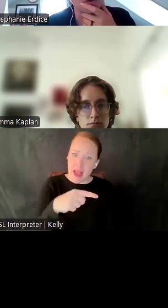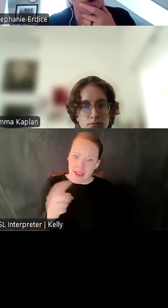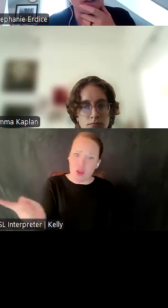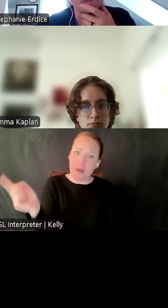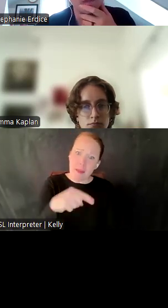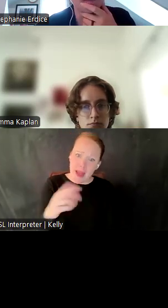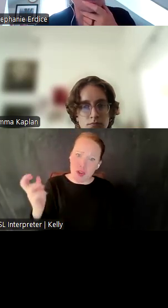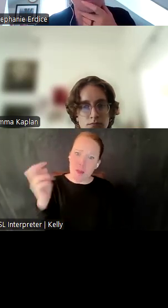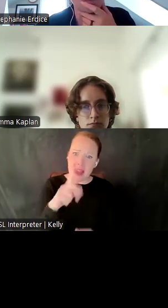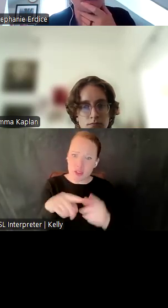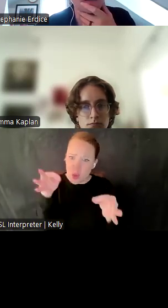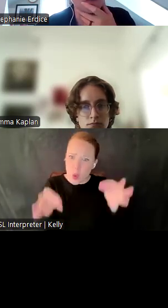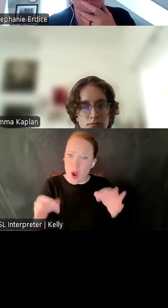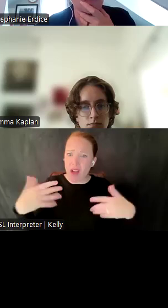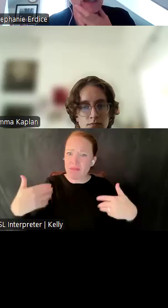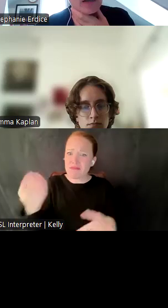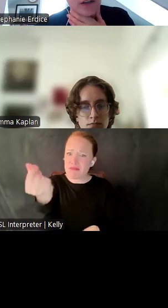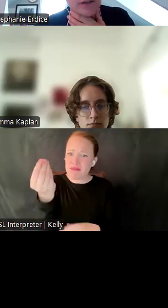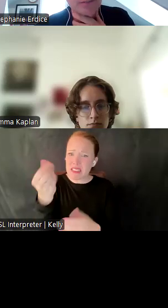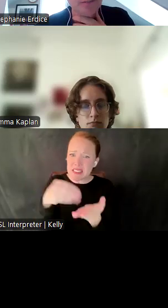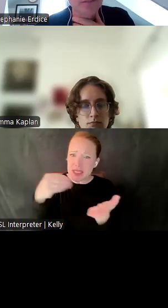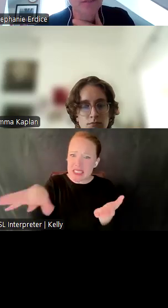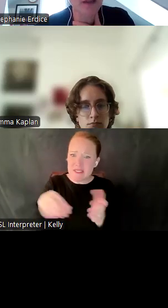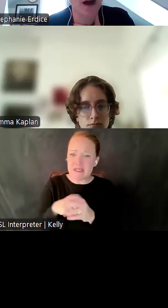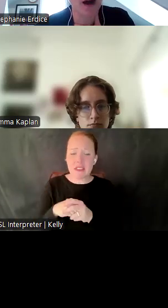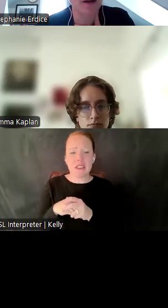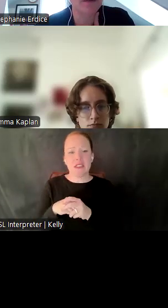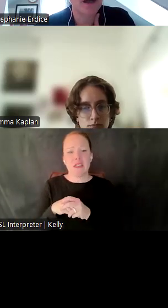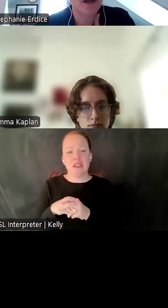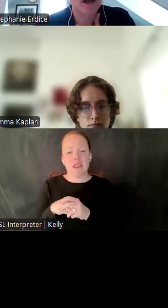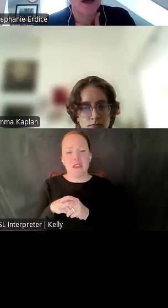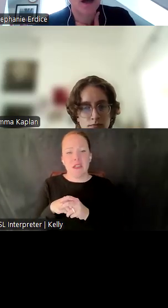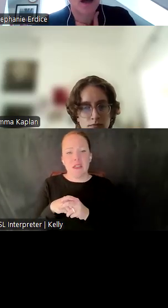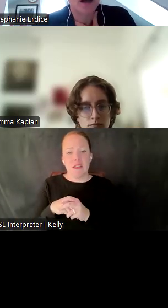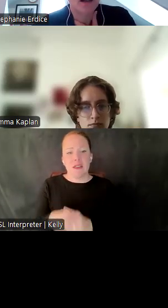go back to court. And then you gave a great example, so thank you.